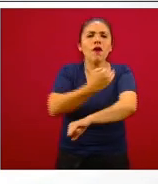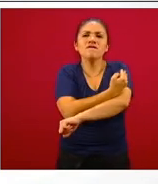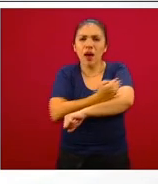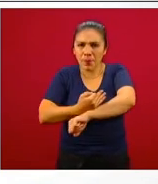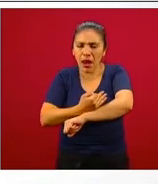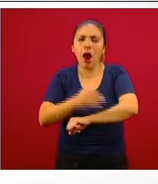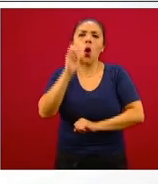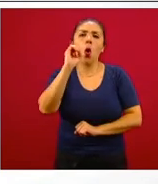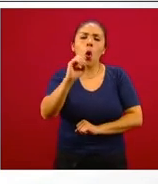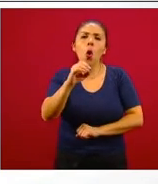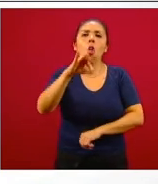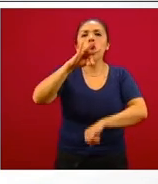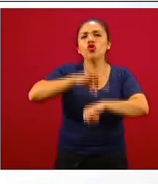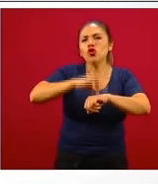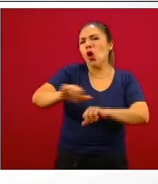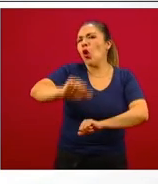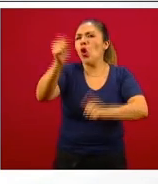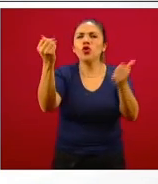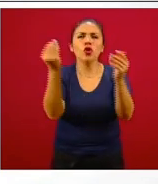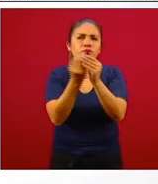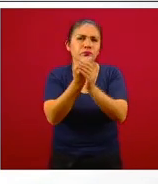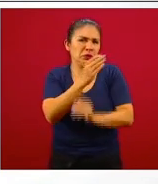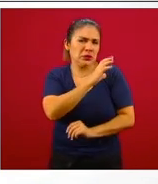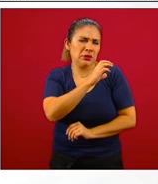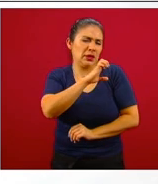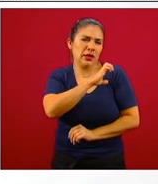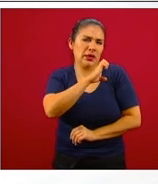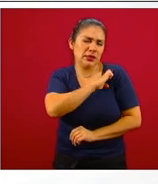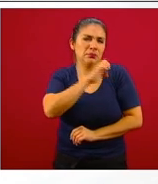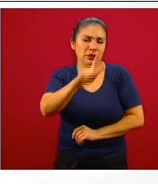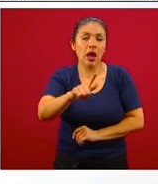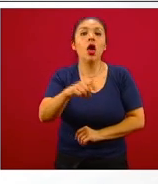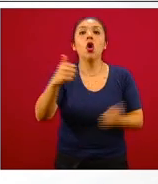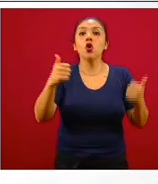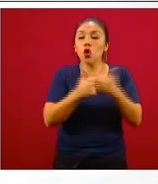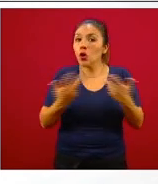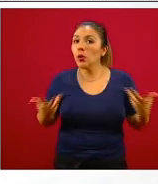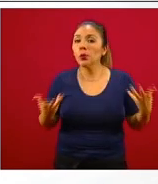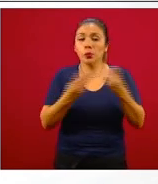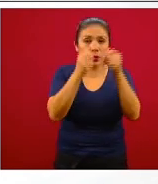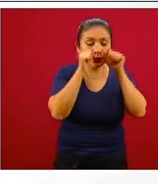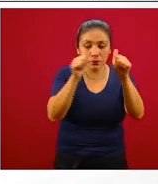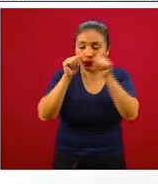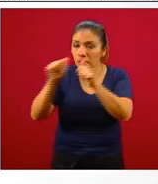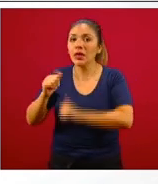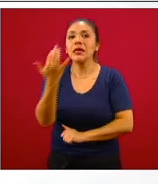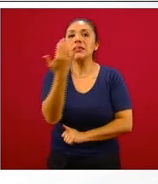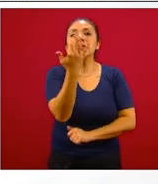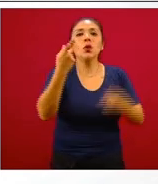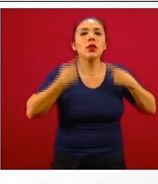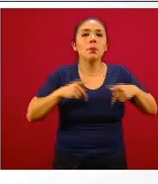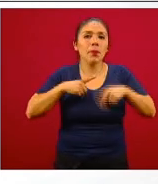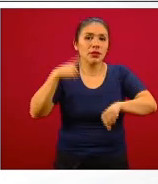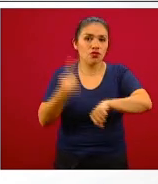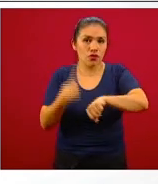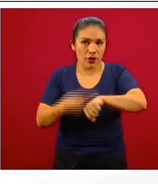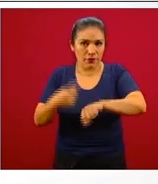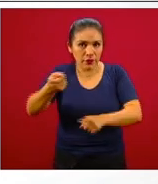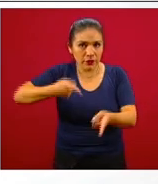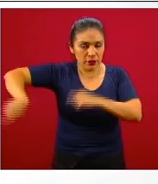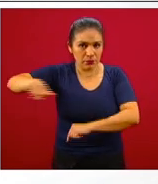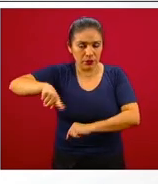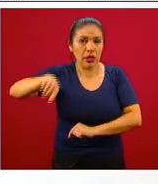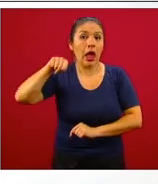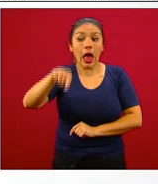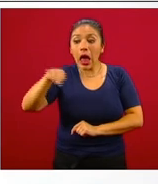specialists and medicine at their reach. And family members would also be able to come, and we'll be able to have 50 patients